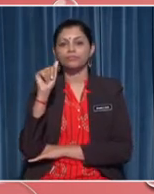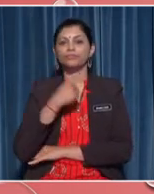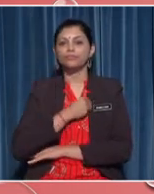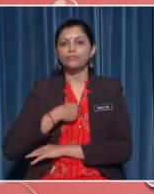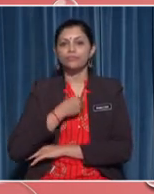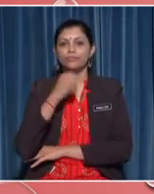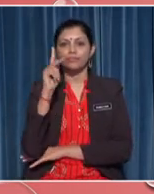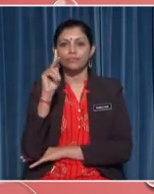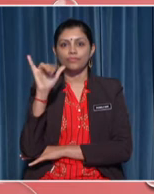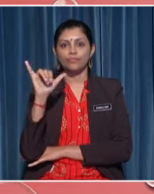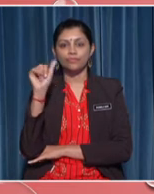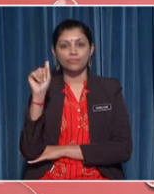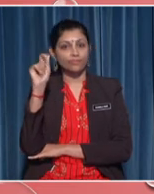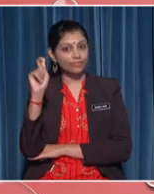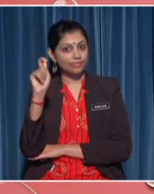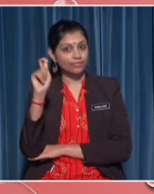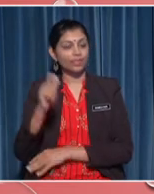What about this currency?